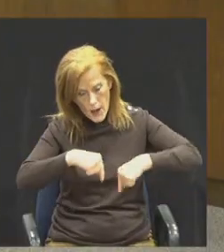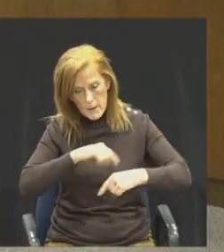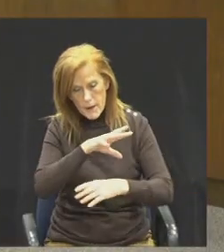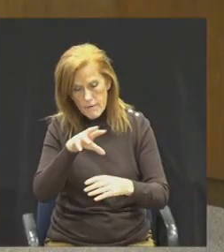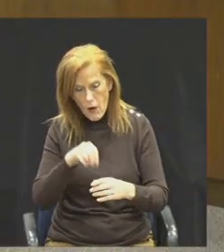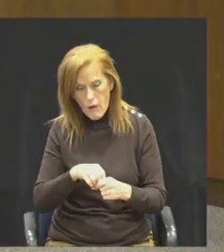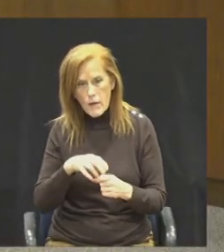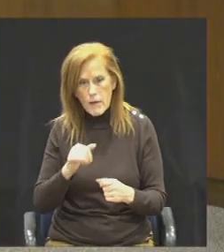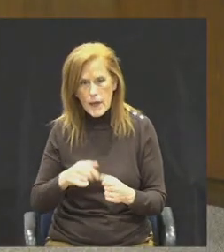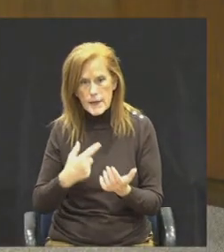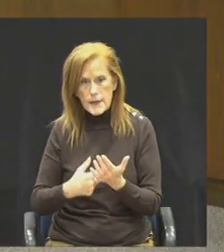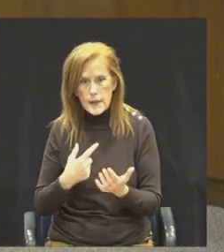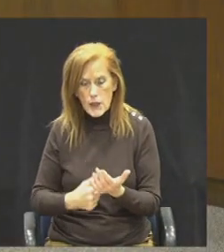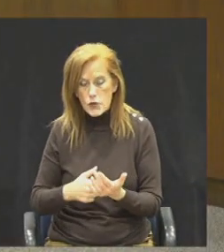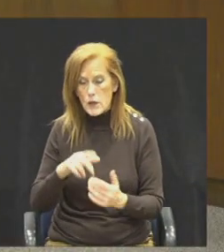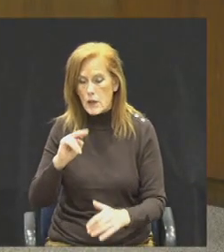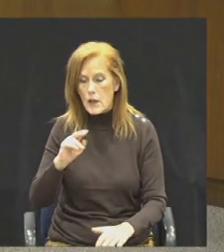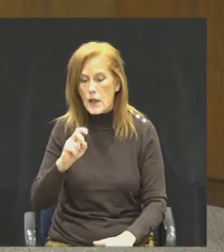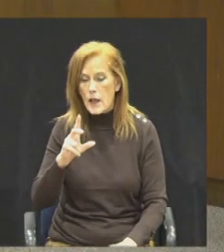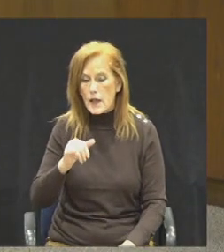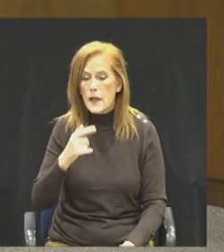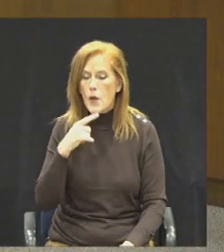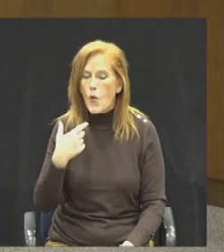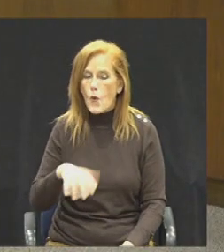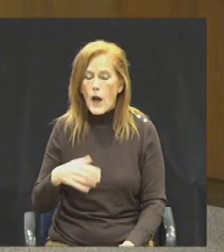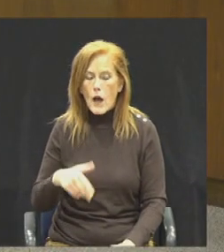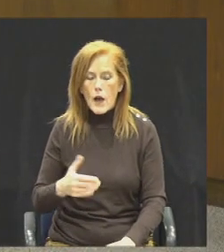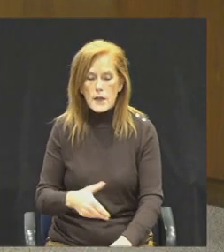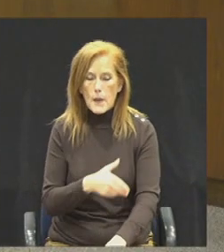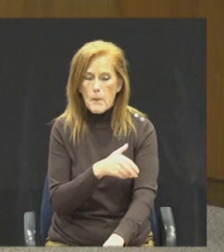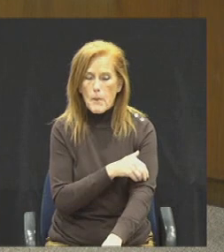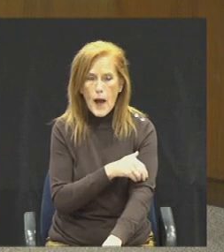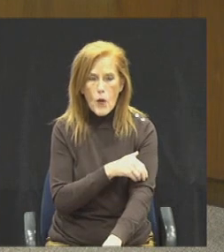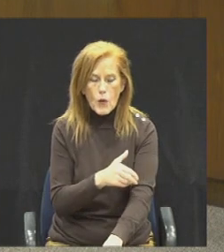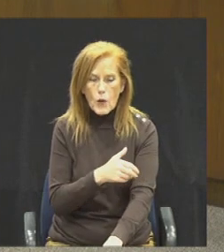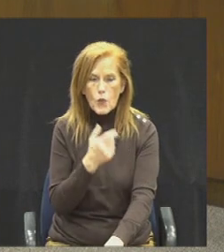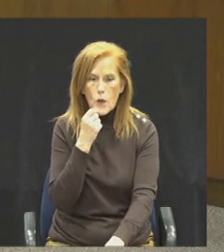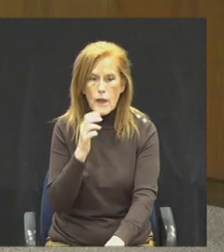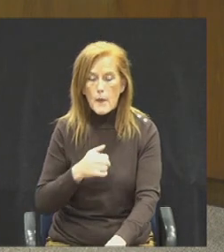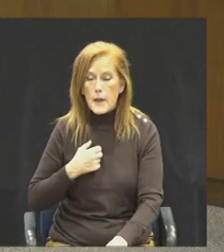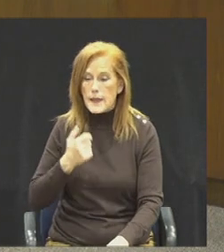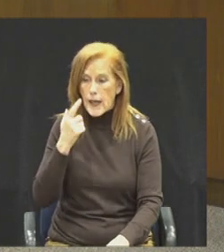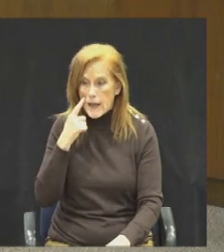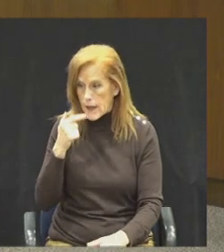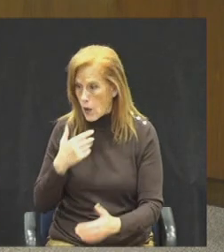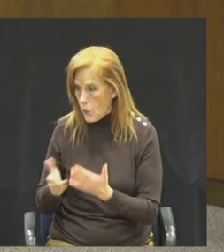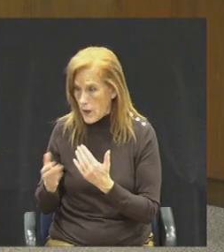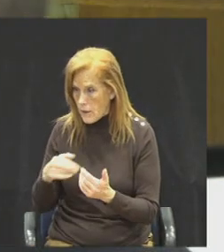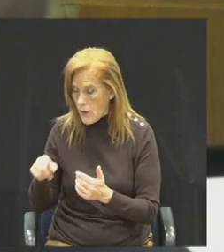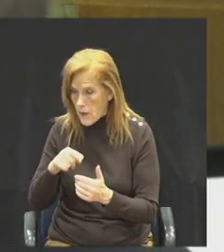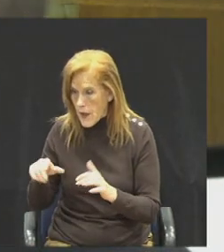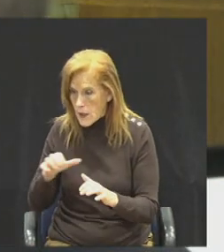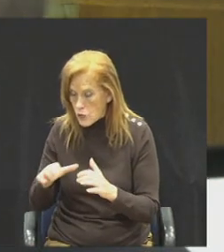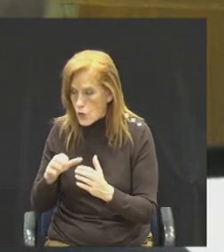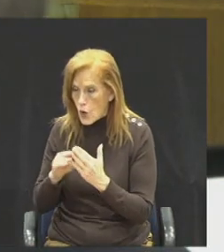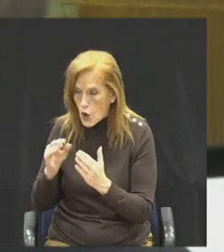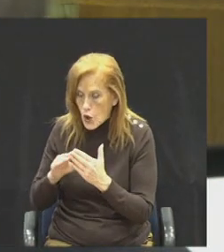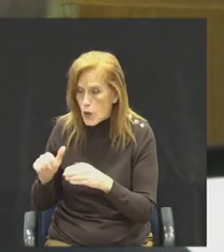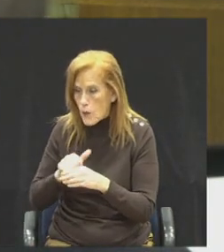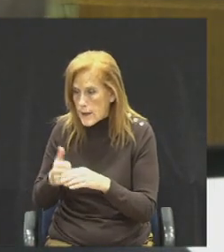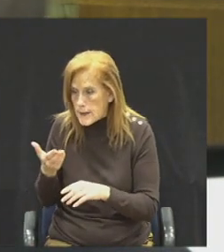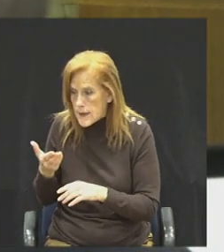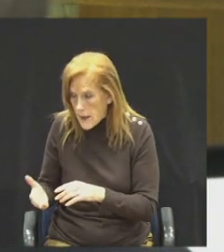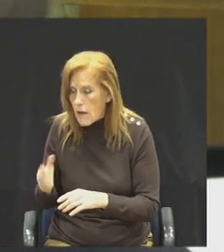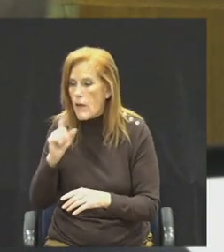power in that, because those individuals are going to take that information out into the community and share it. Yes. And, you know, they